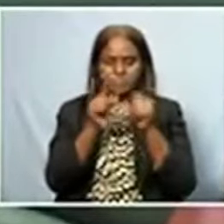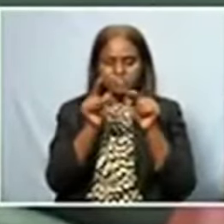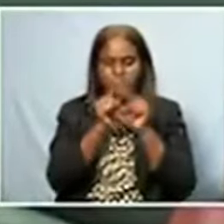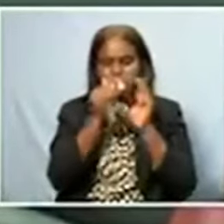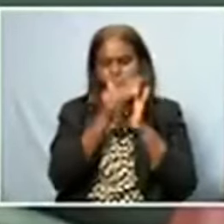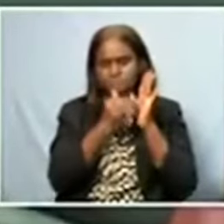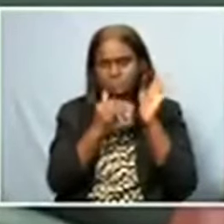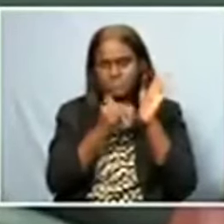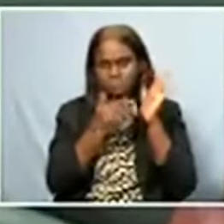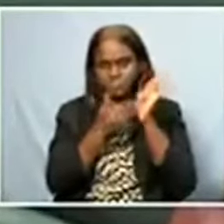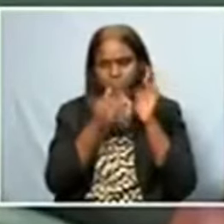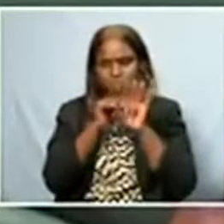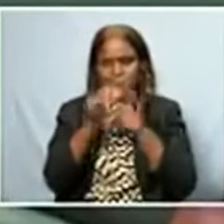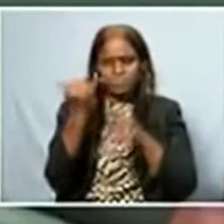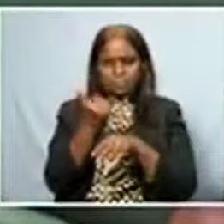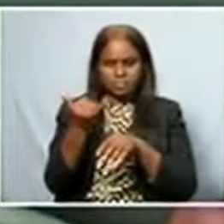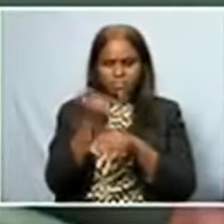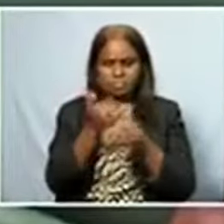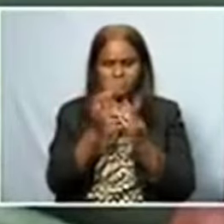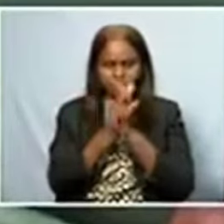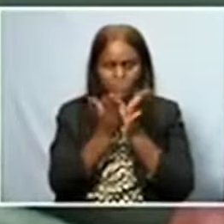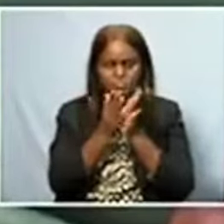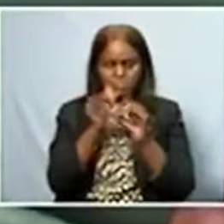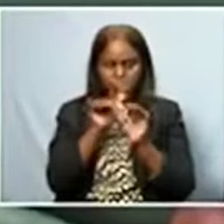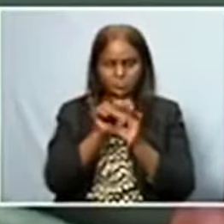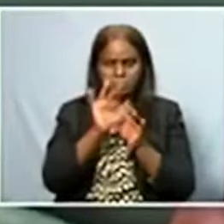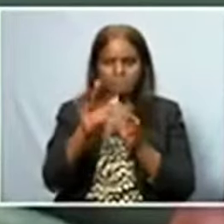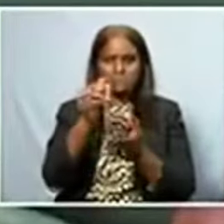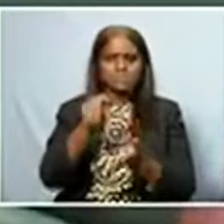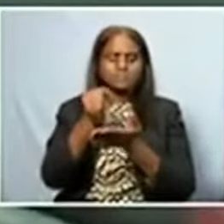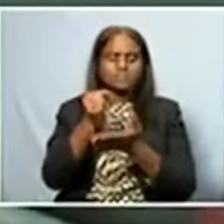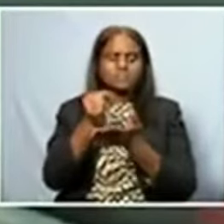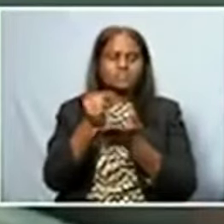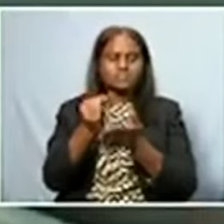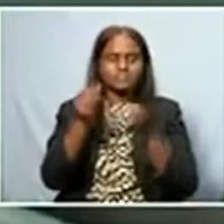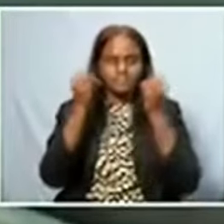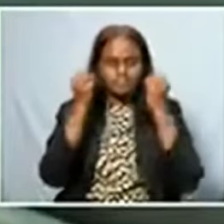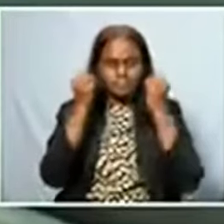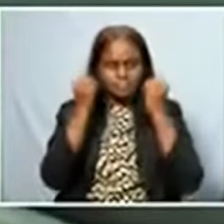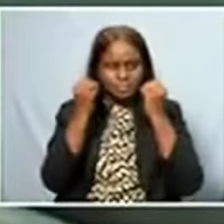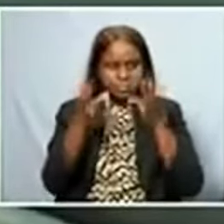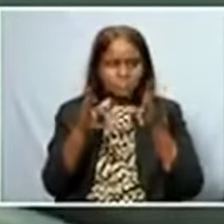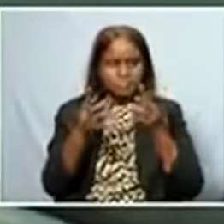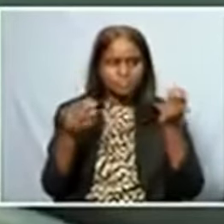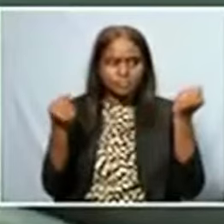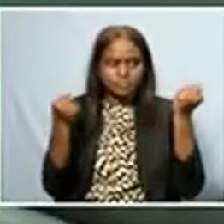outlined in the Yellow Book, stands part of the estimate. As